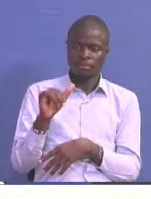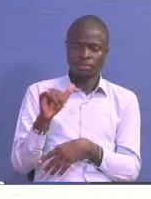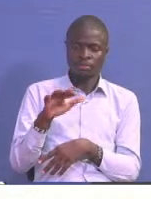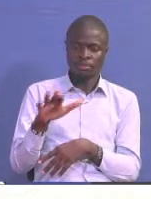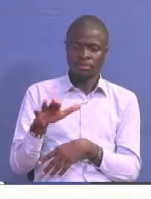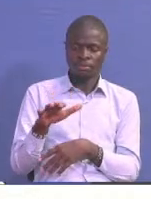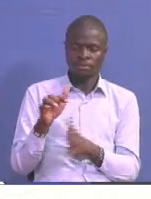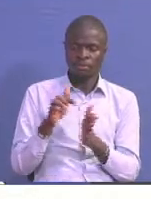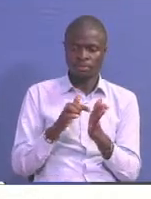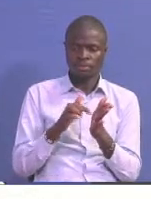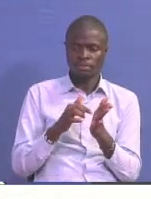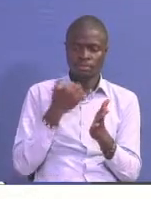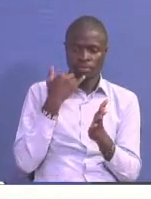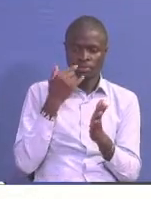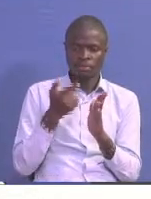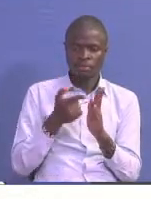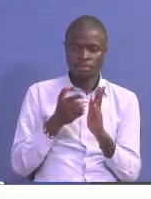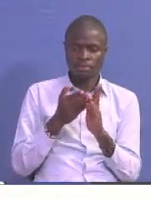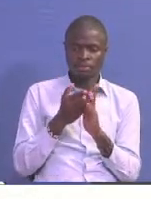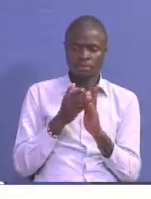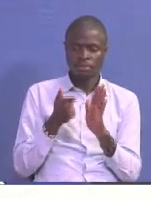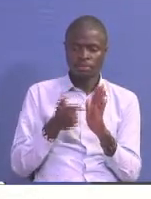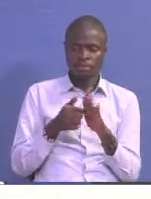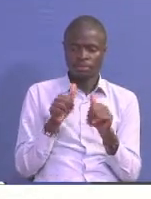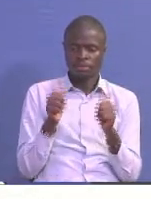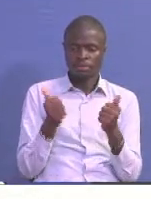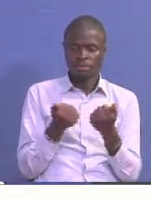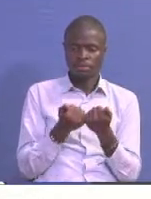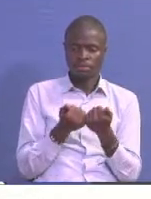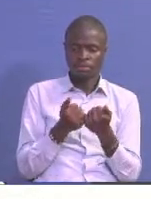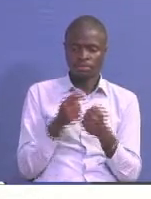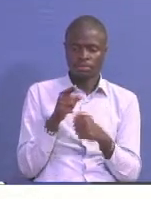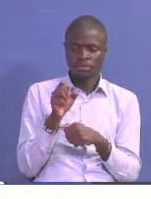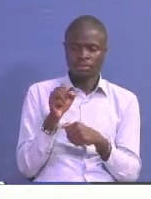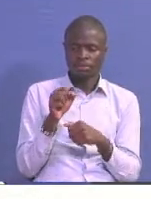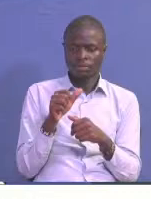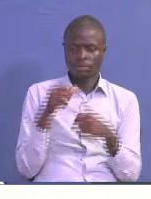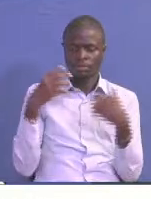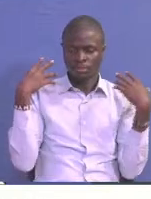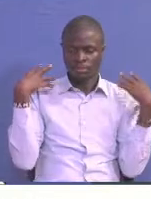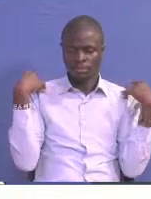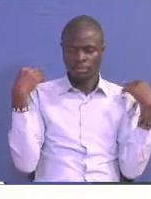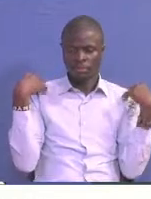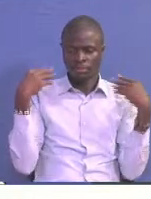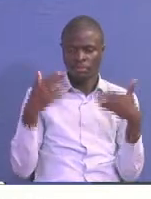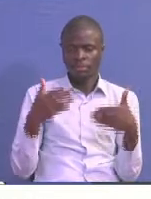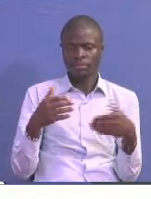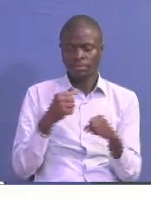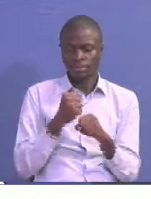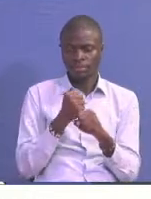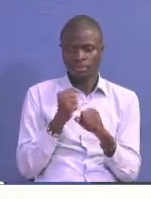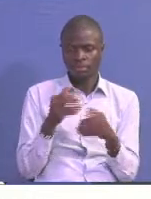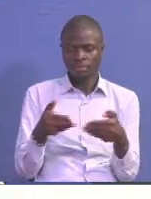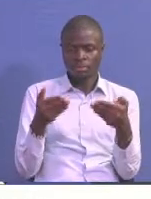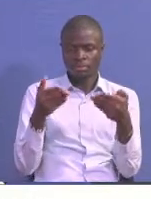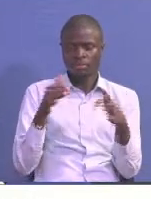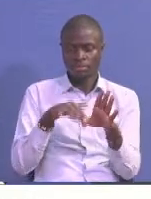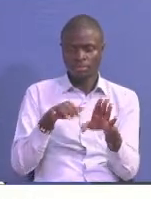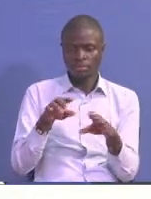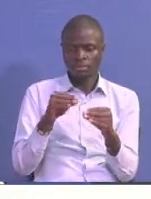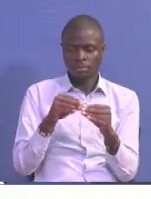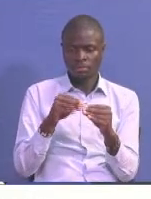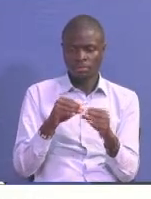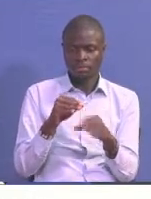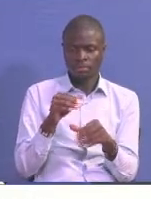these associations which are available. You can participate, you can make presentation in their meetings where they can